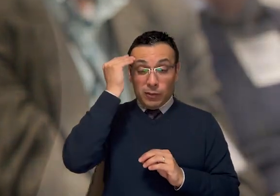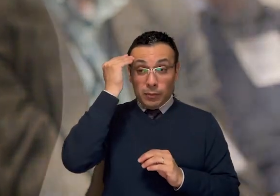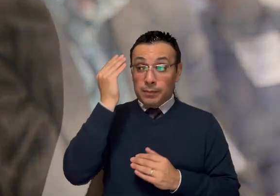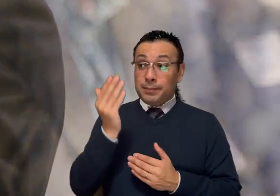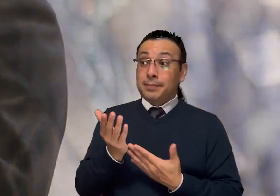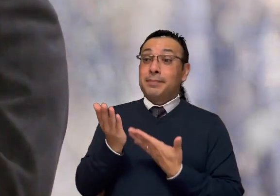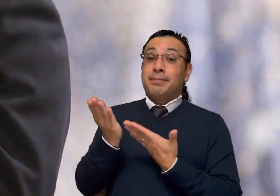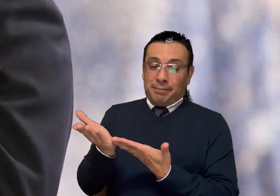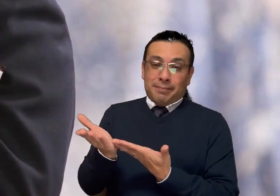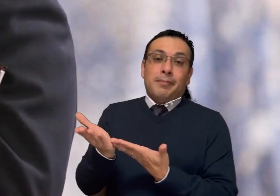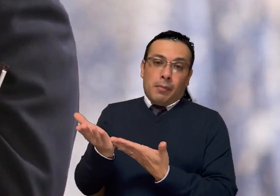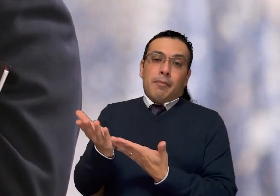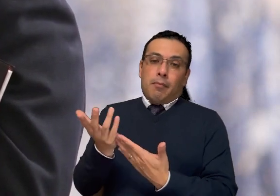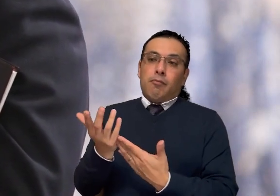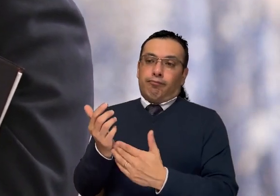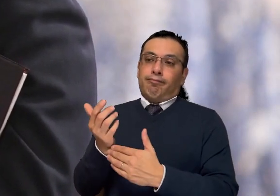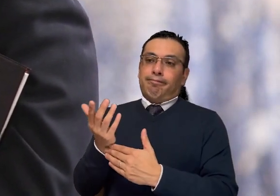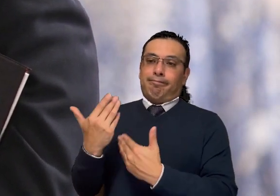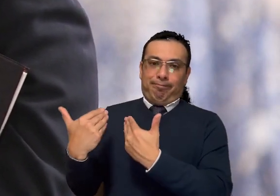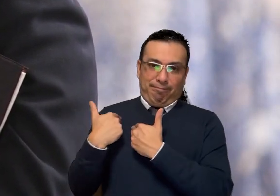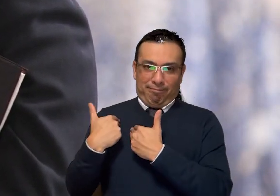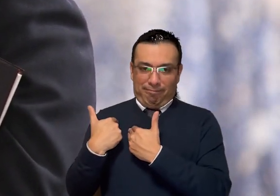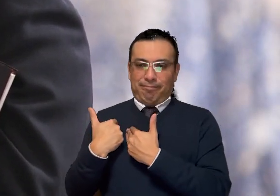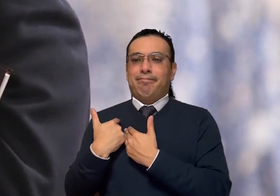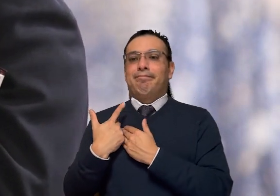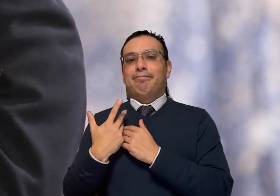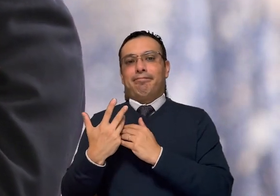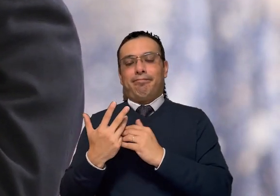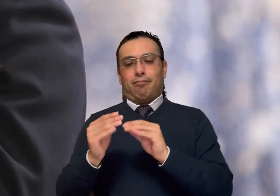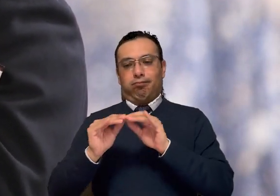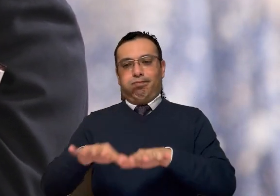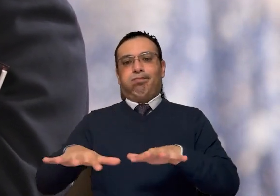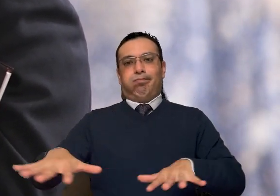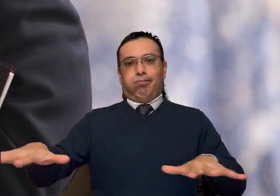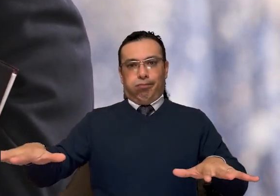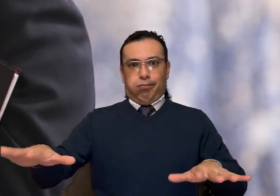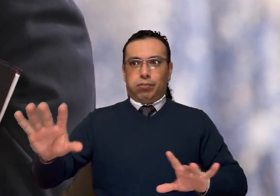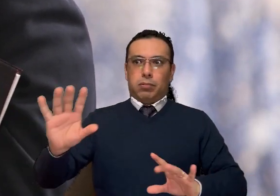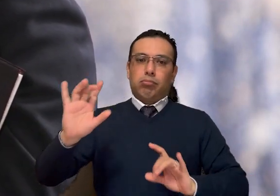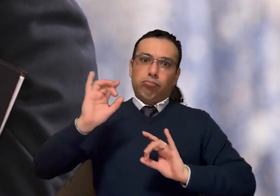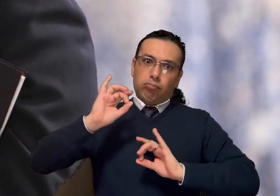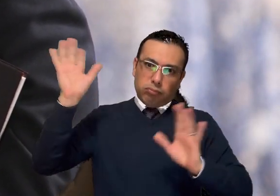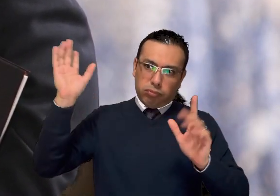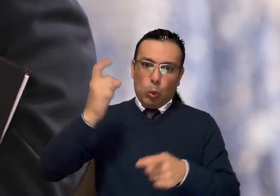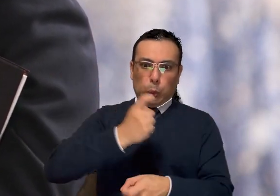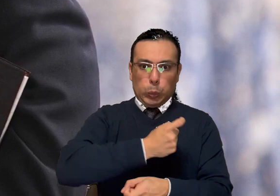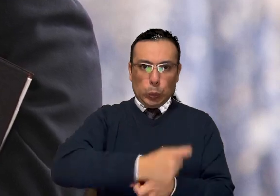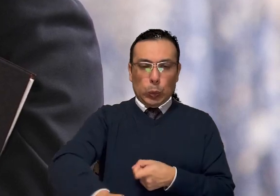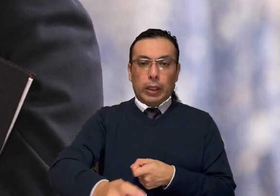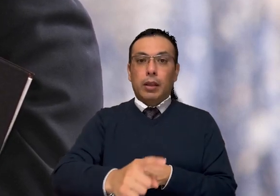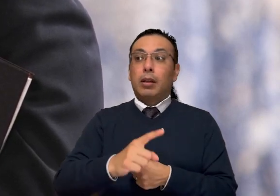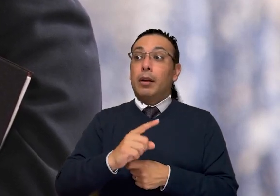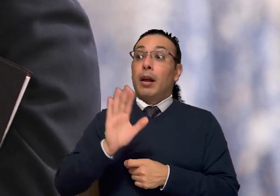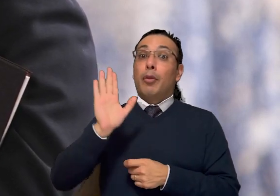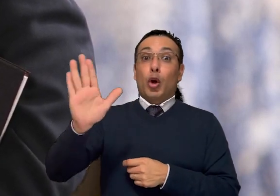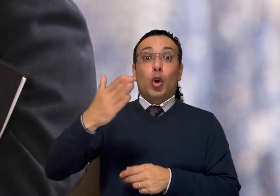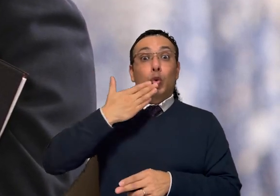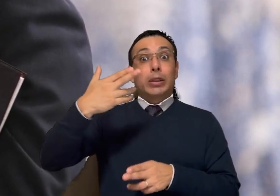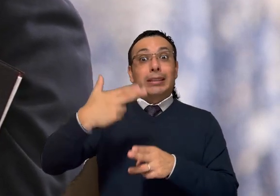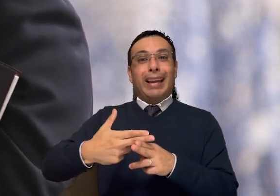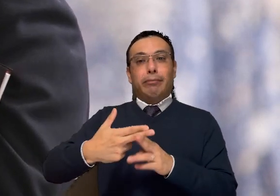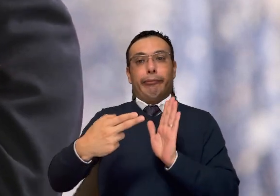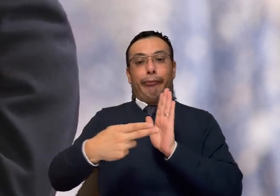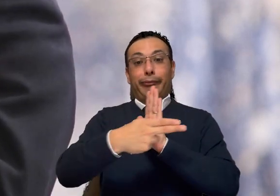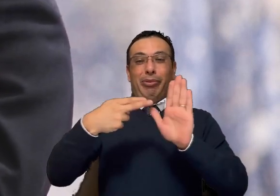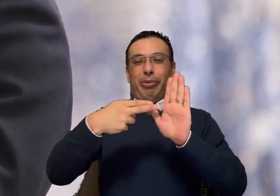yes, that accident happened and it's devastating, and I think reputationally that's a big thing to unpack. I won't speak to that, but I